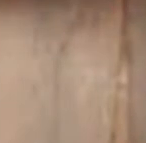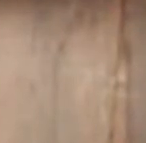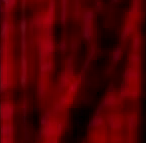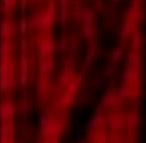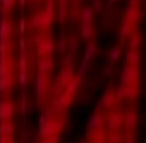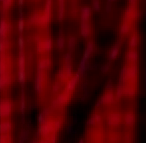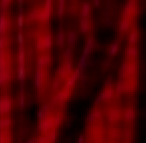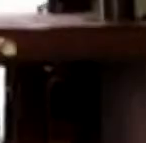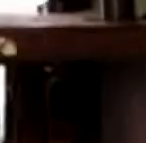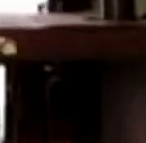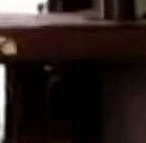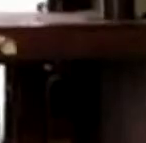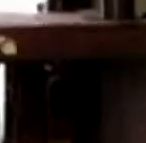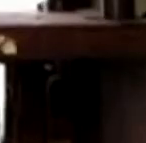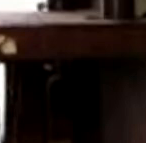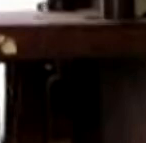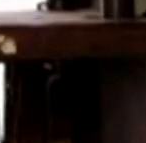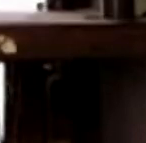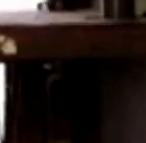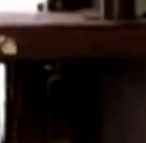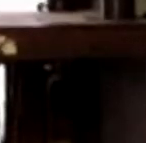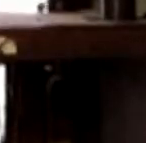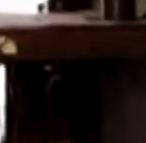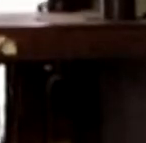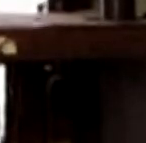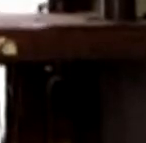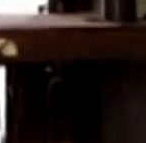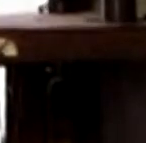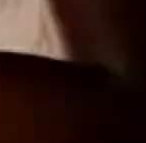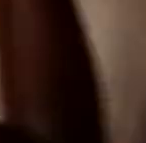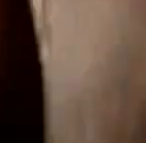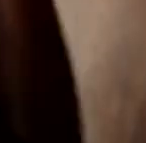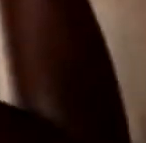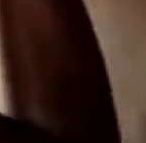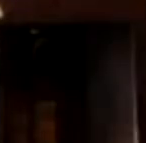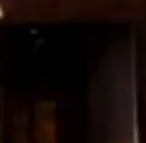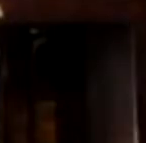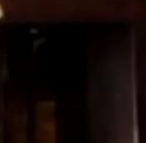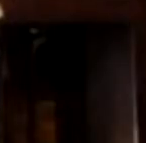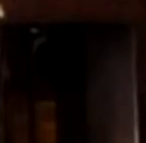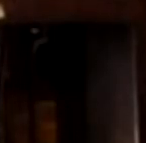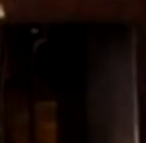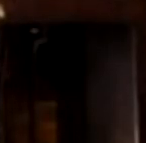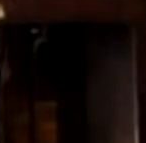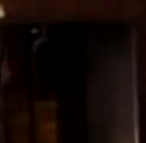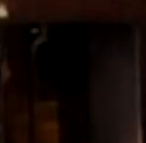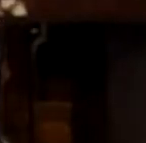Kwa kona bodi. Hapo ni wapi? Niko hapa kuna bodi na bwanga hapa karibu na nini na Epic